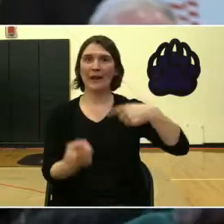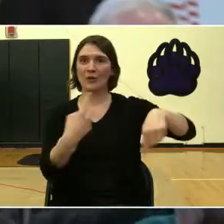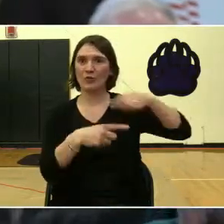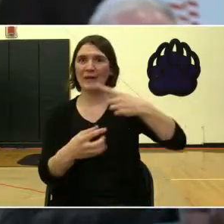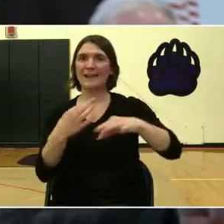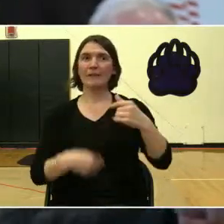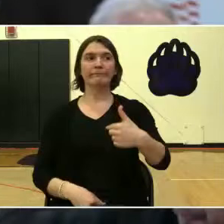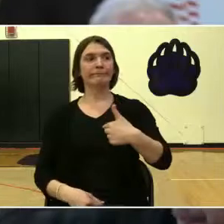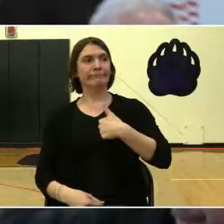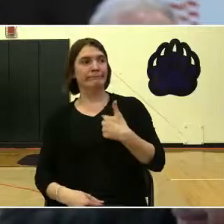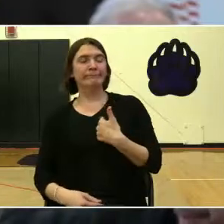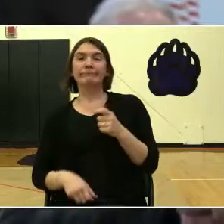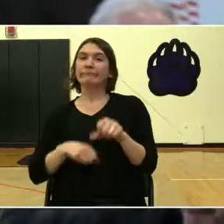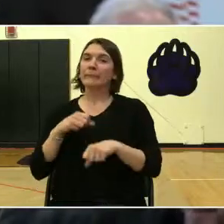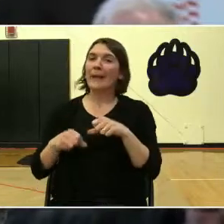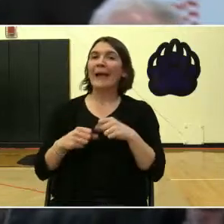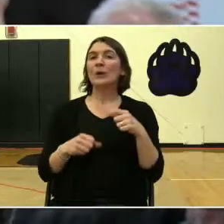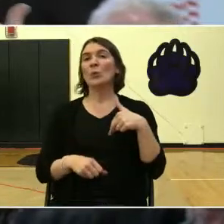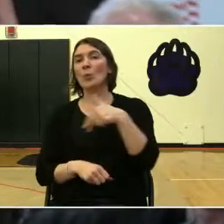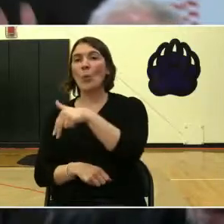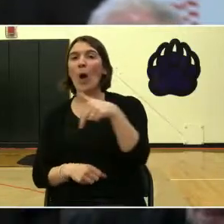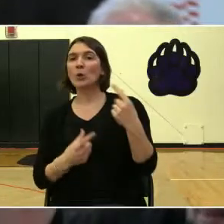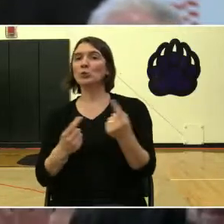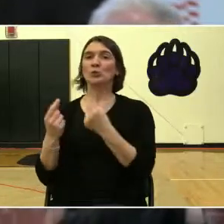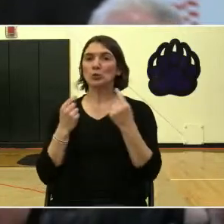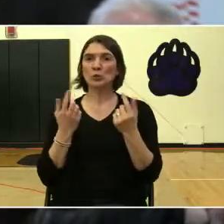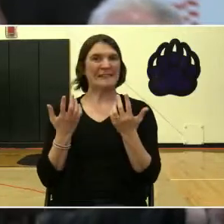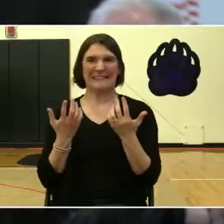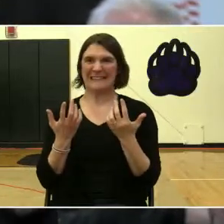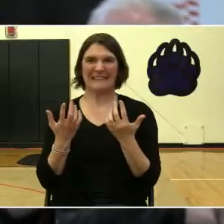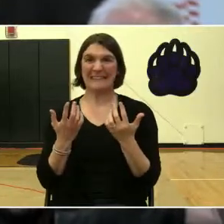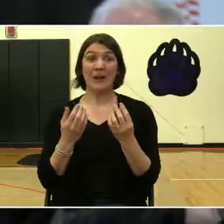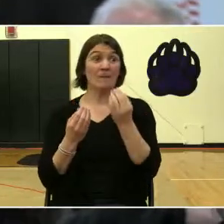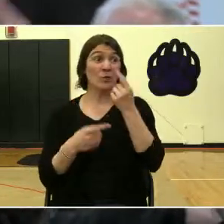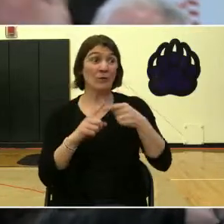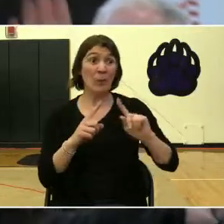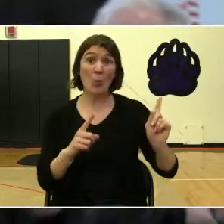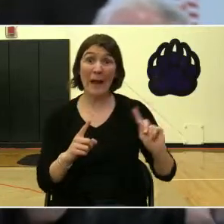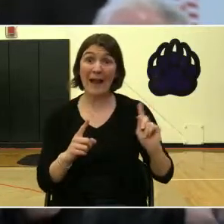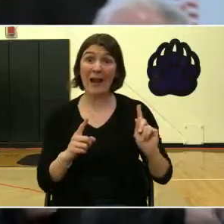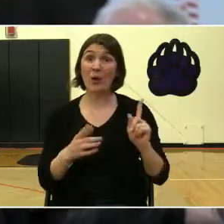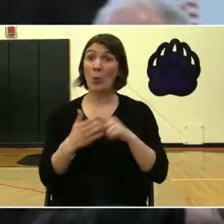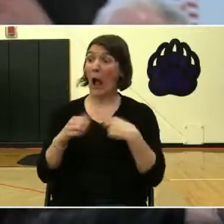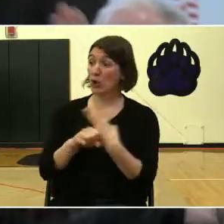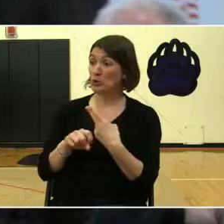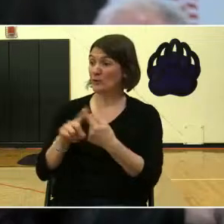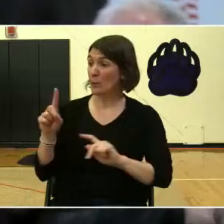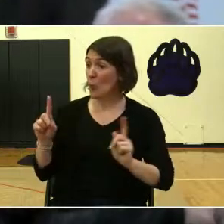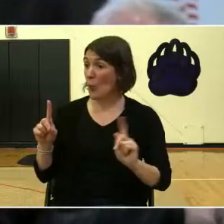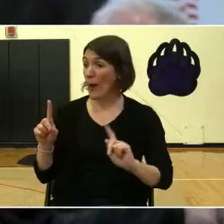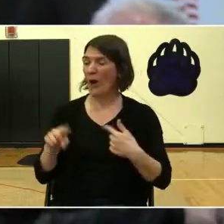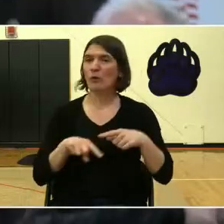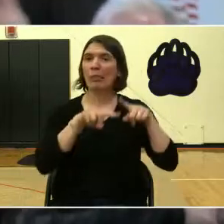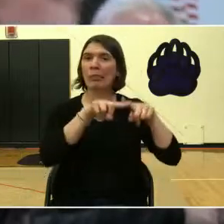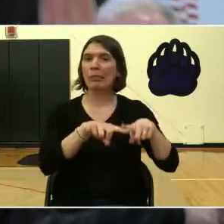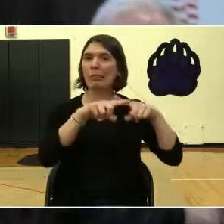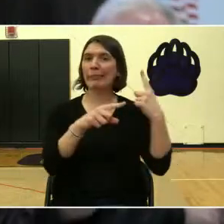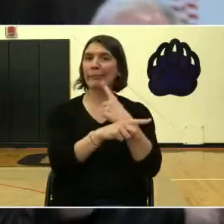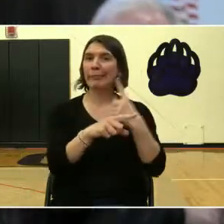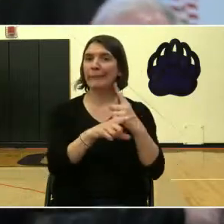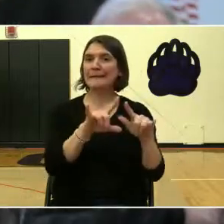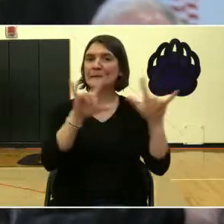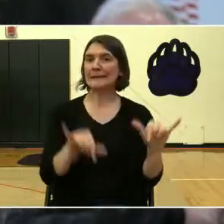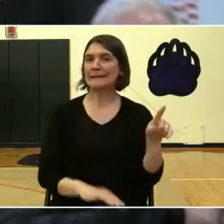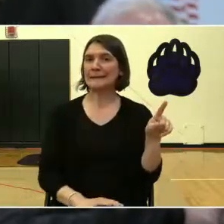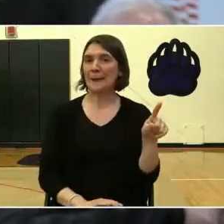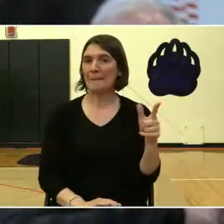self-sufficiency and sustainability in terms of where your your food comes from where the things you use come from your